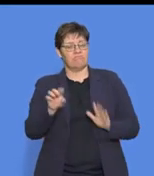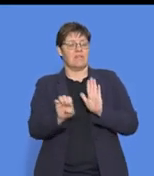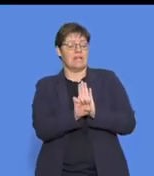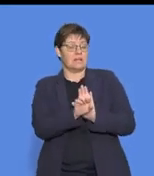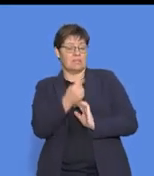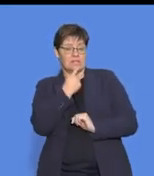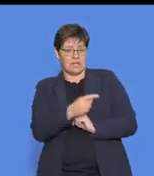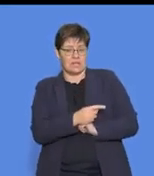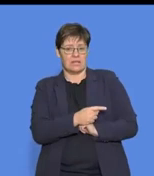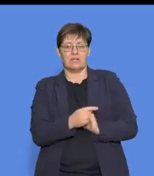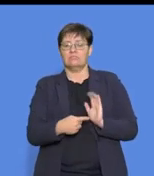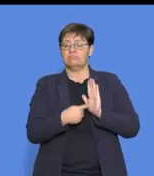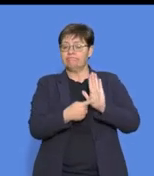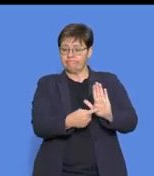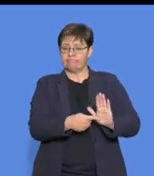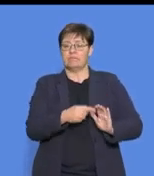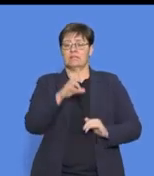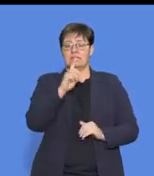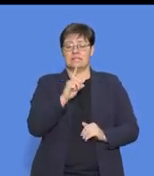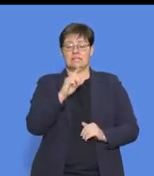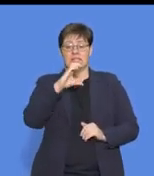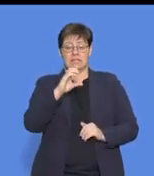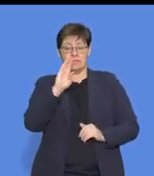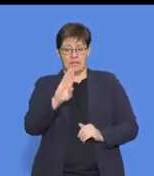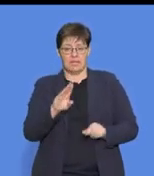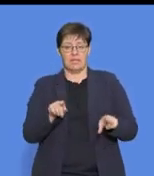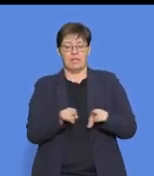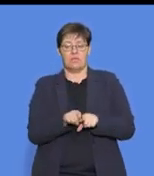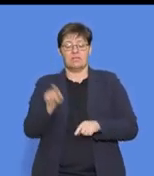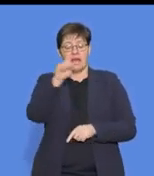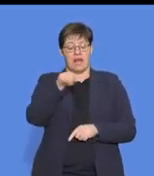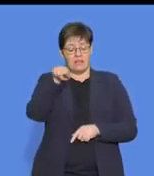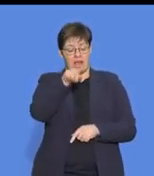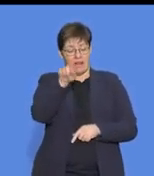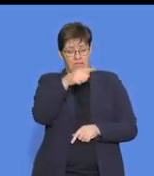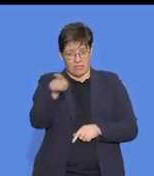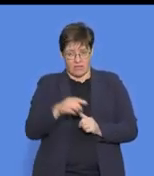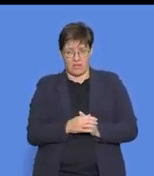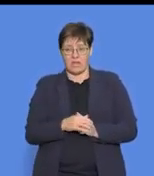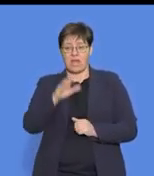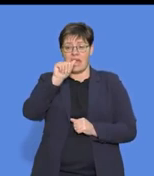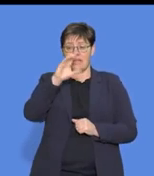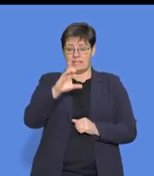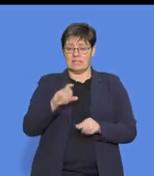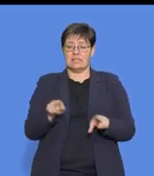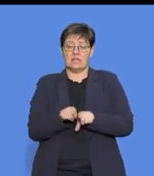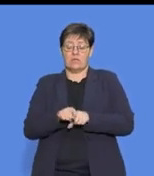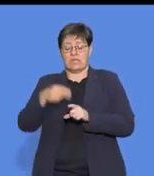So this example says, in the diagram DCB equals alpha, AC equals to 8